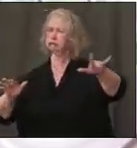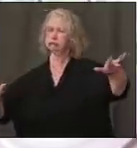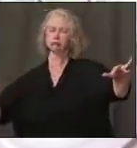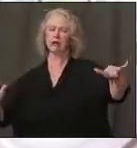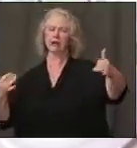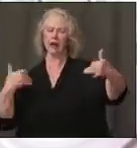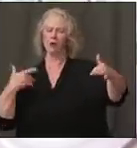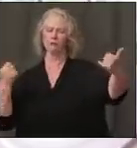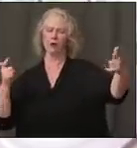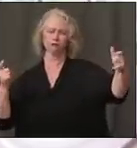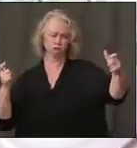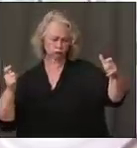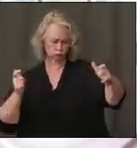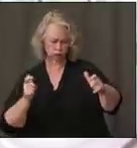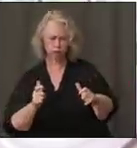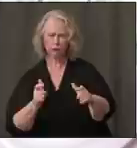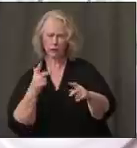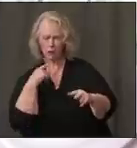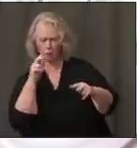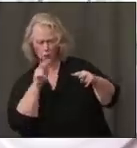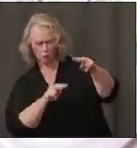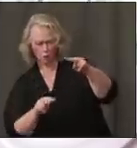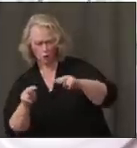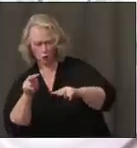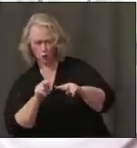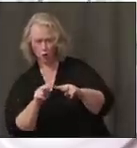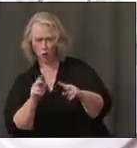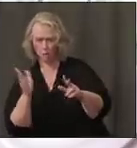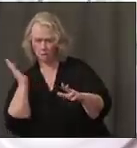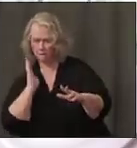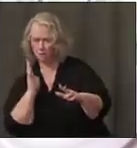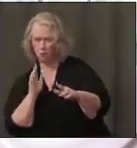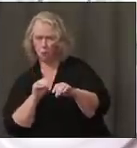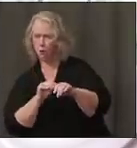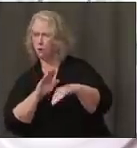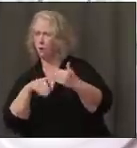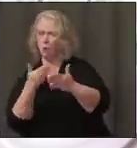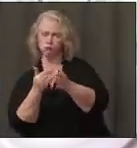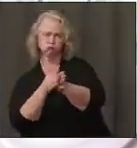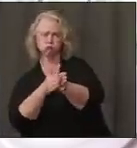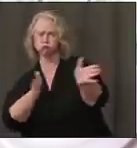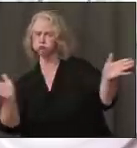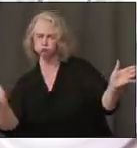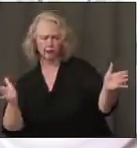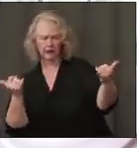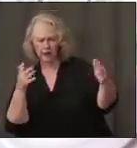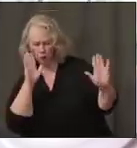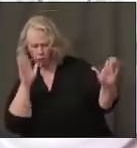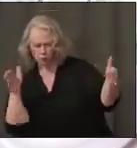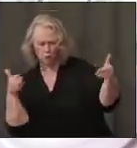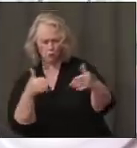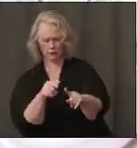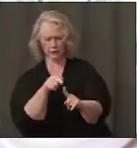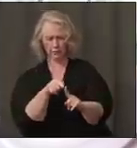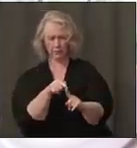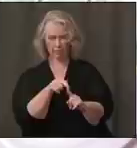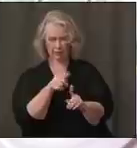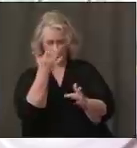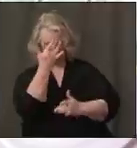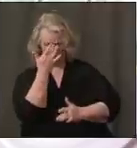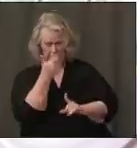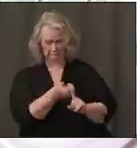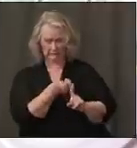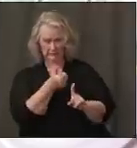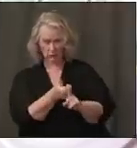by implementing measures on an entire population, which is what we were doing now. Now trying to target the virus itself and trying to support people who